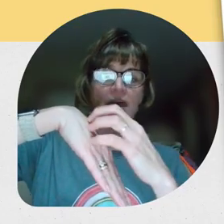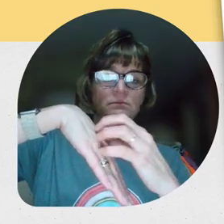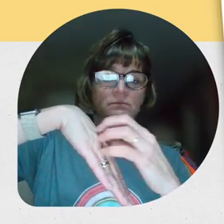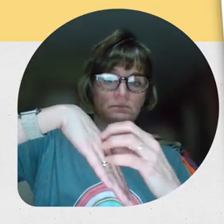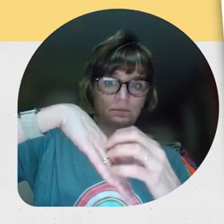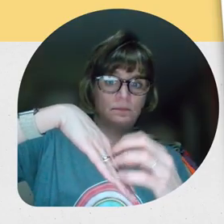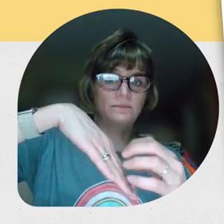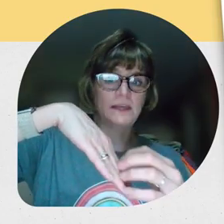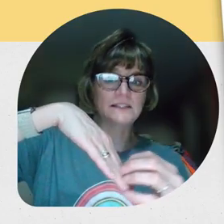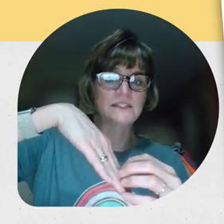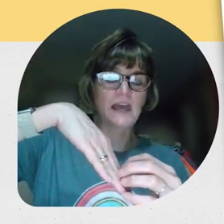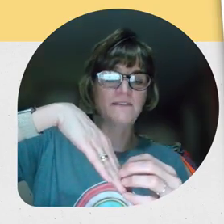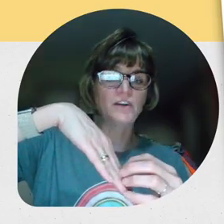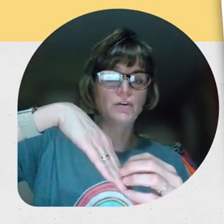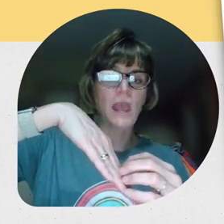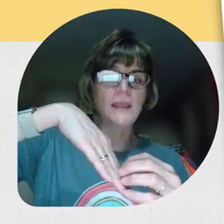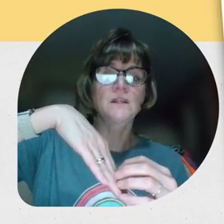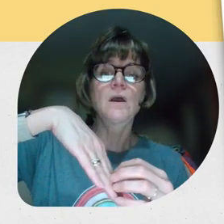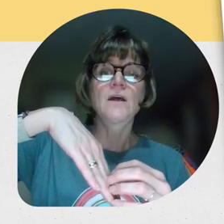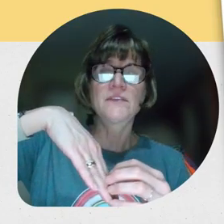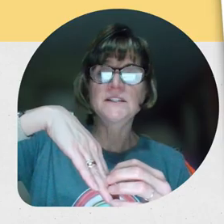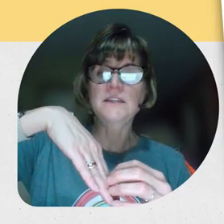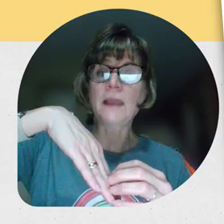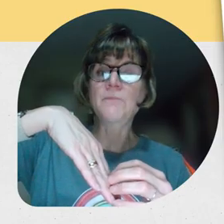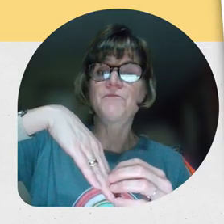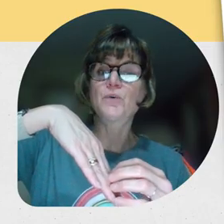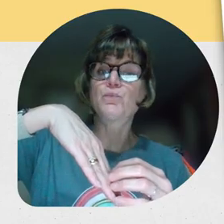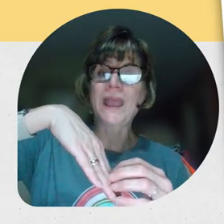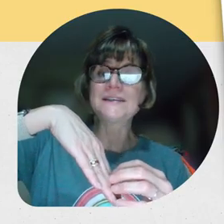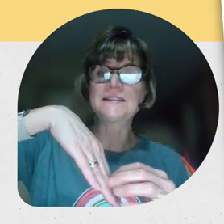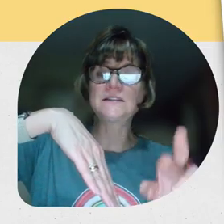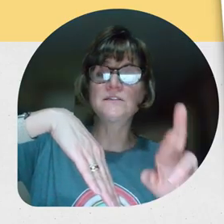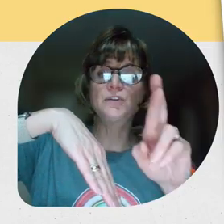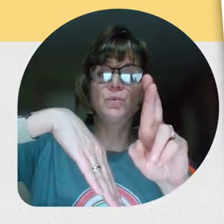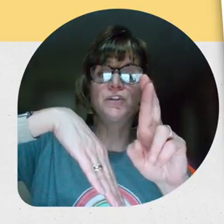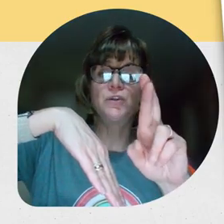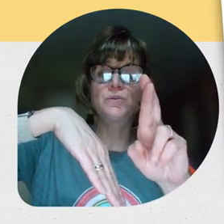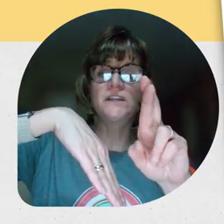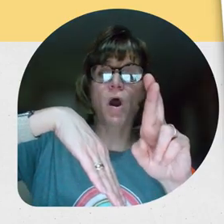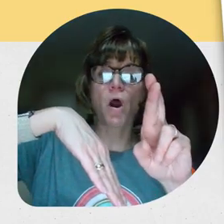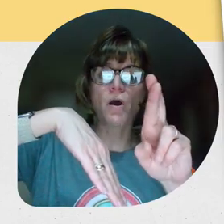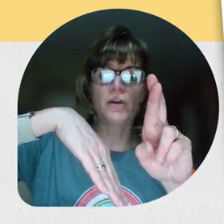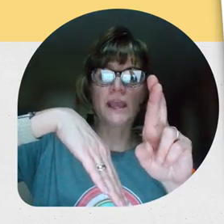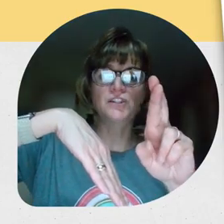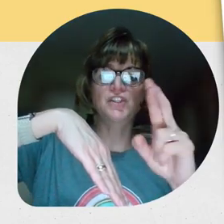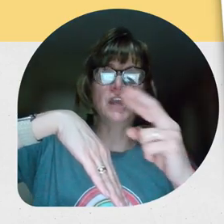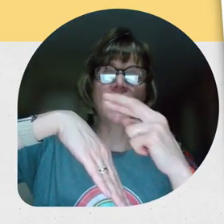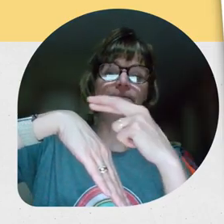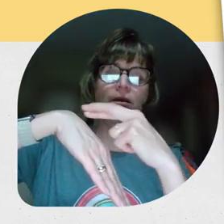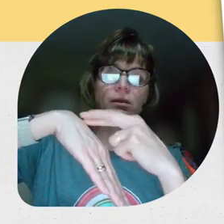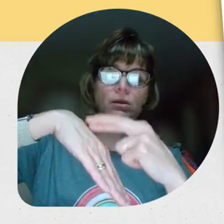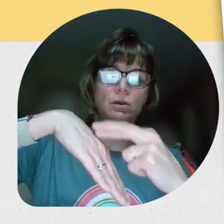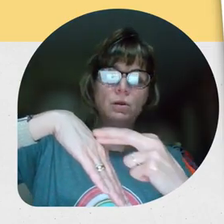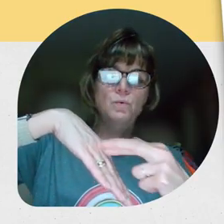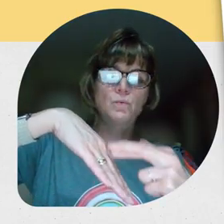and then that's the sign for grape. This time for raisins, you would use an R hand